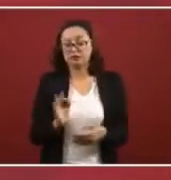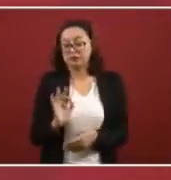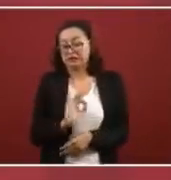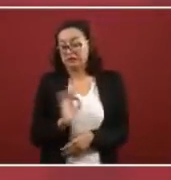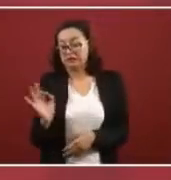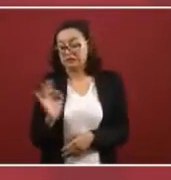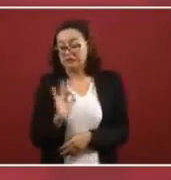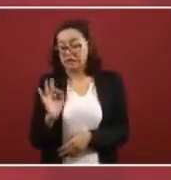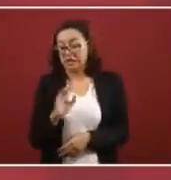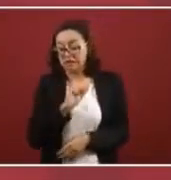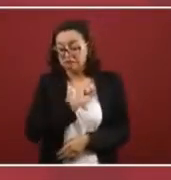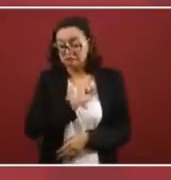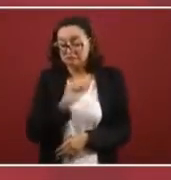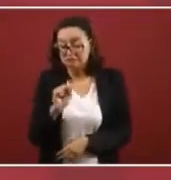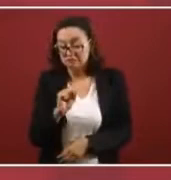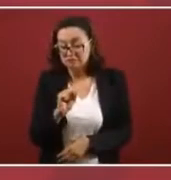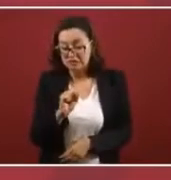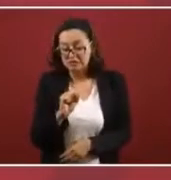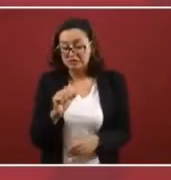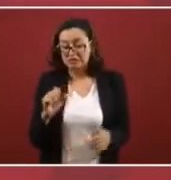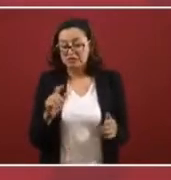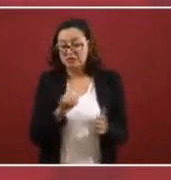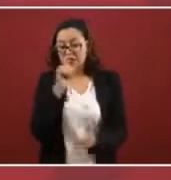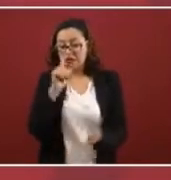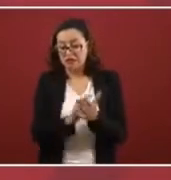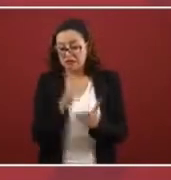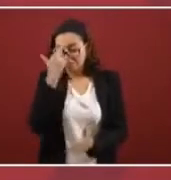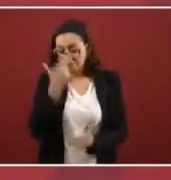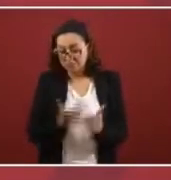that could mean a crime, it needs to be